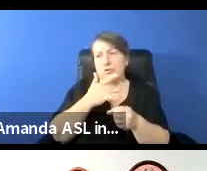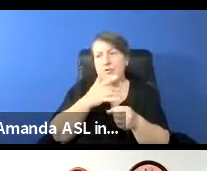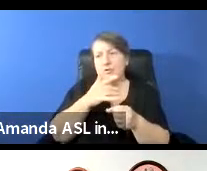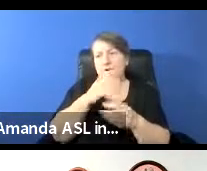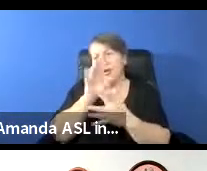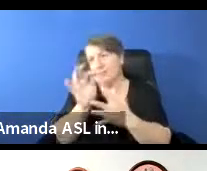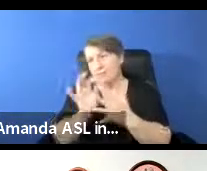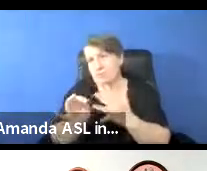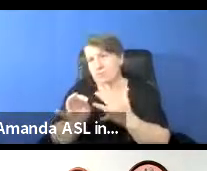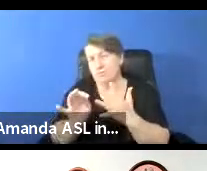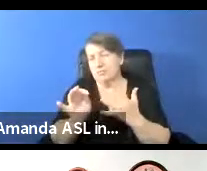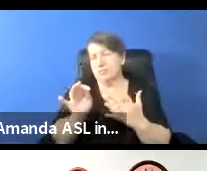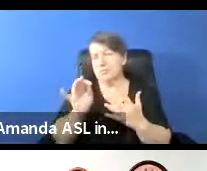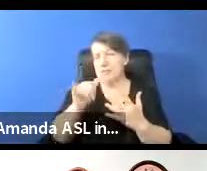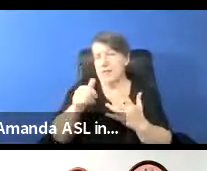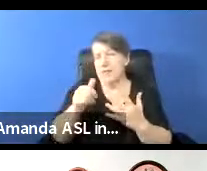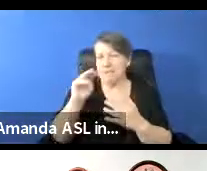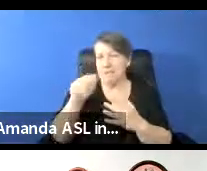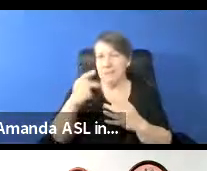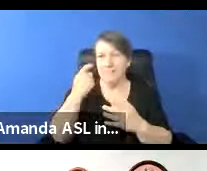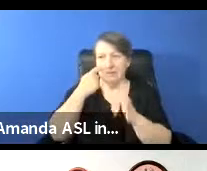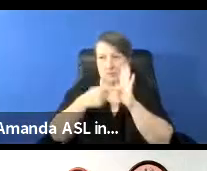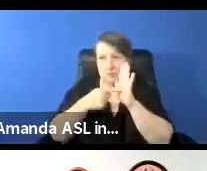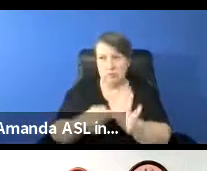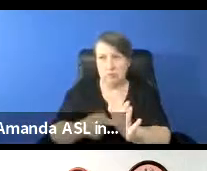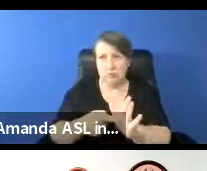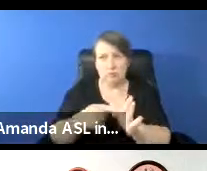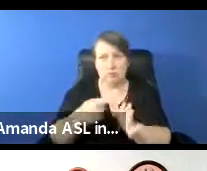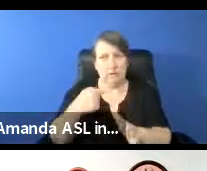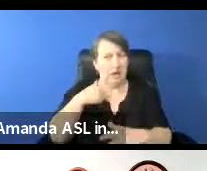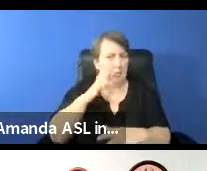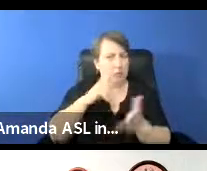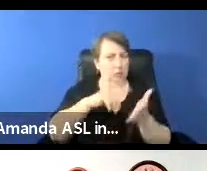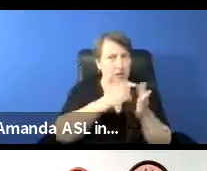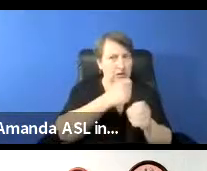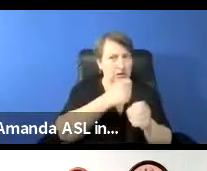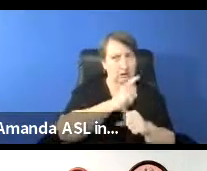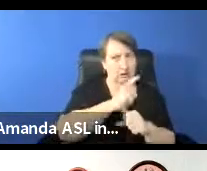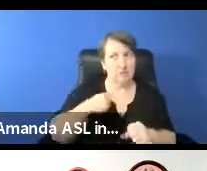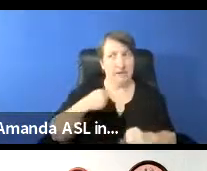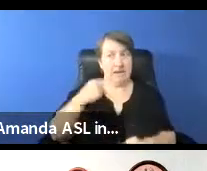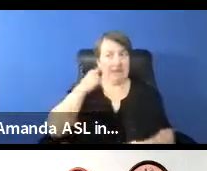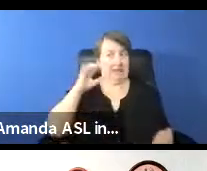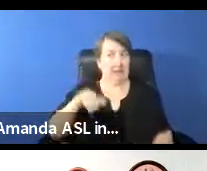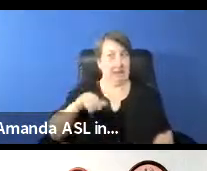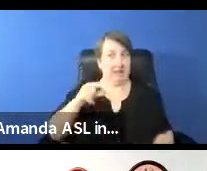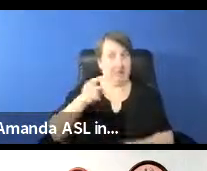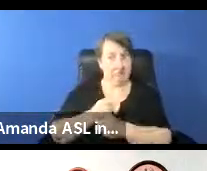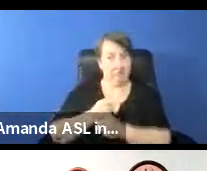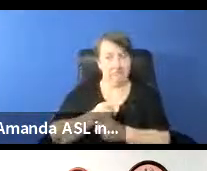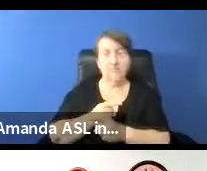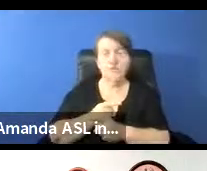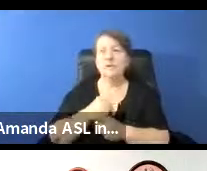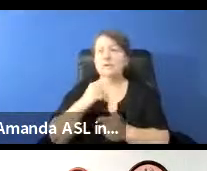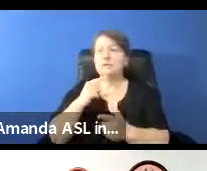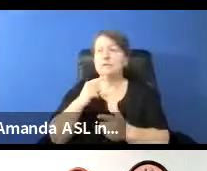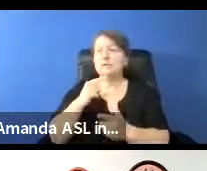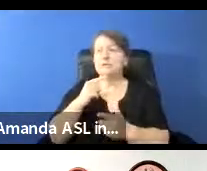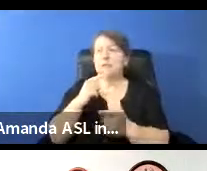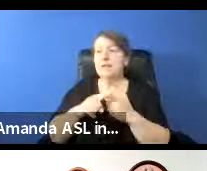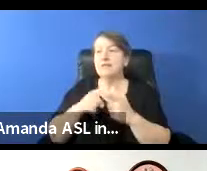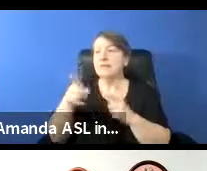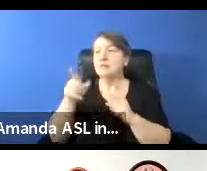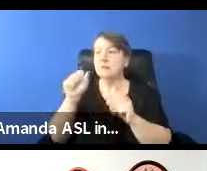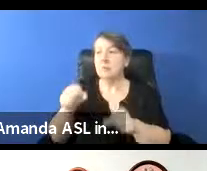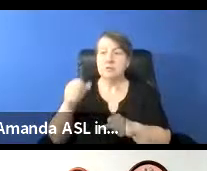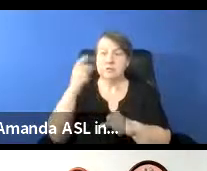just showed. So I'll confirm that, but I have a feeling that that's what that is. And then you'll be able